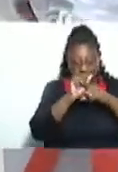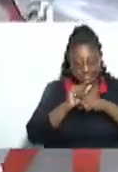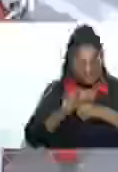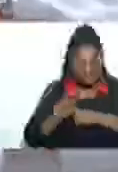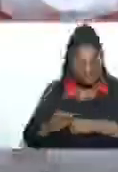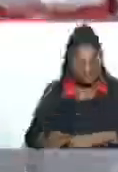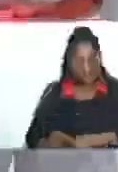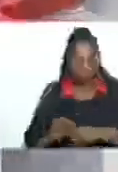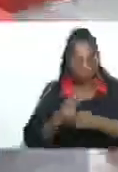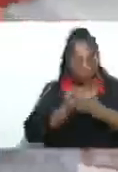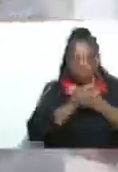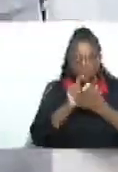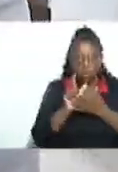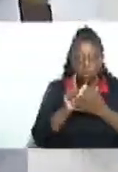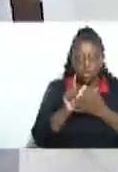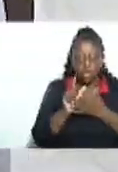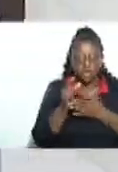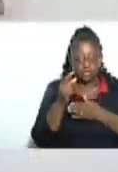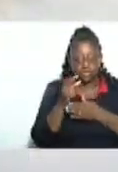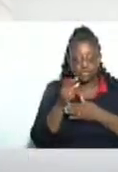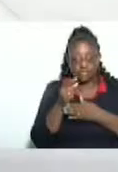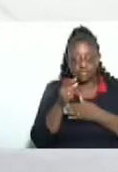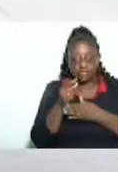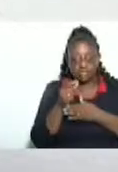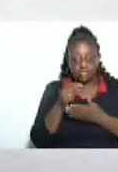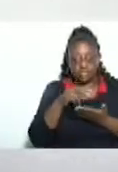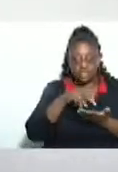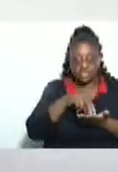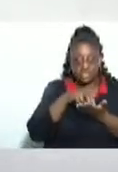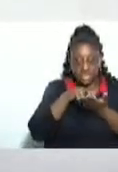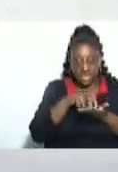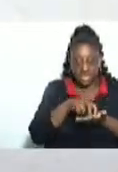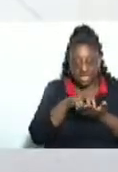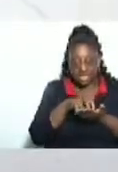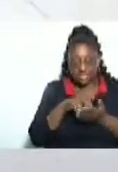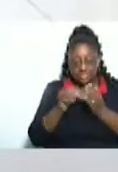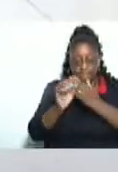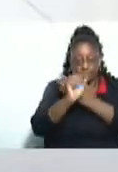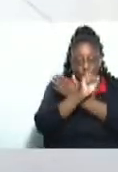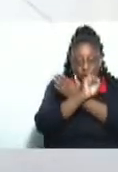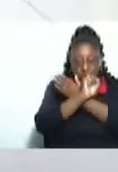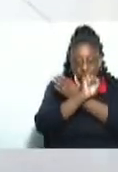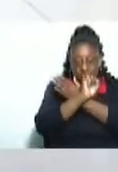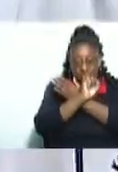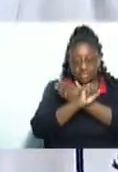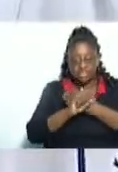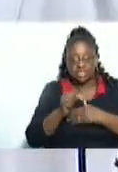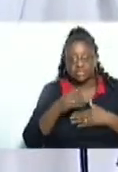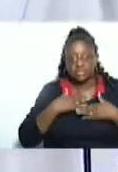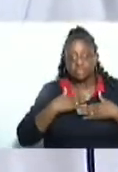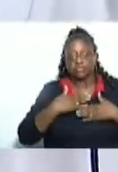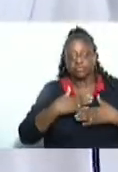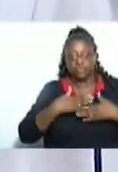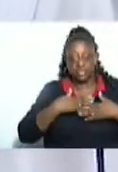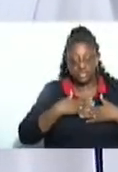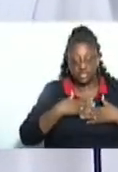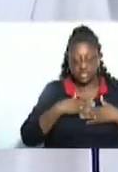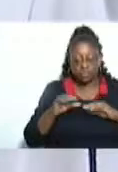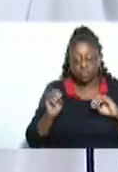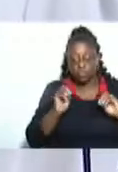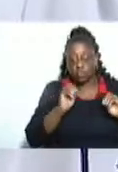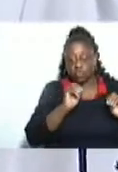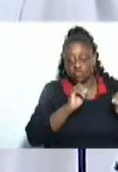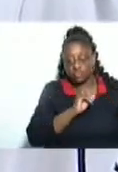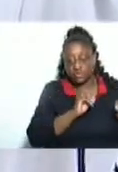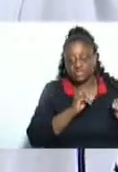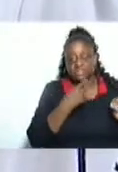everything, all of the pure parts of martial arts, proper stance, proper blocks, proper breathing, proper movements,